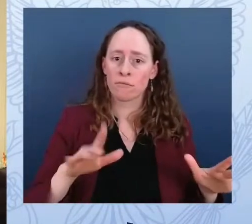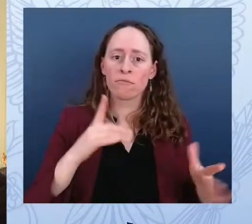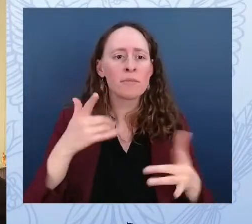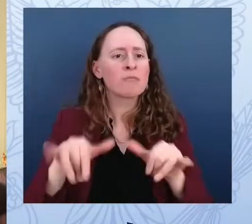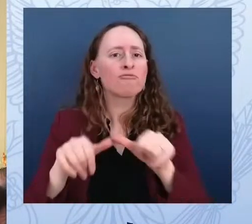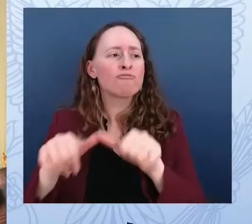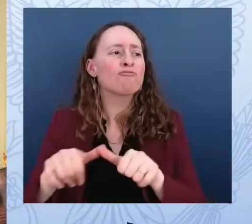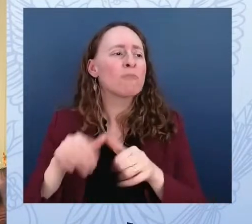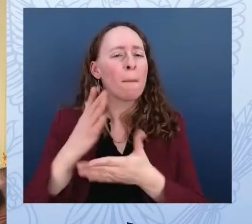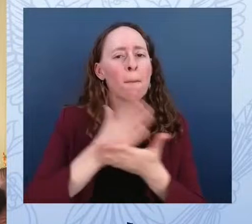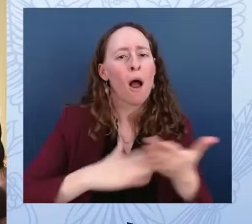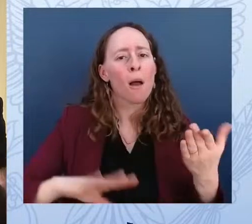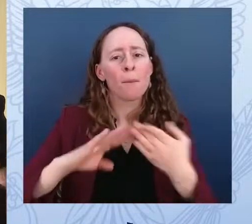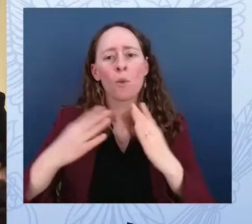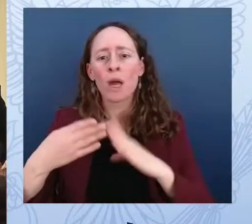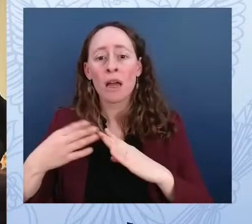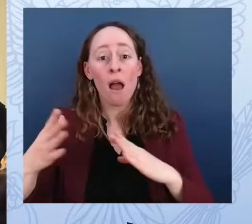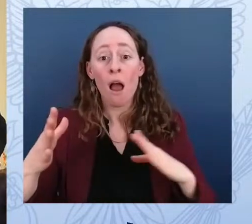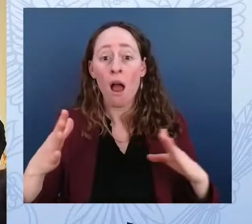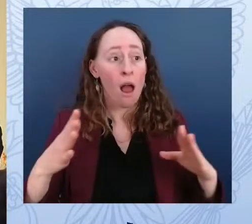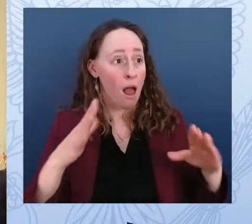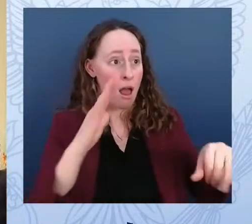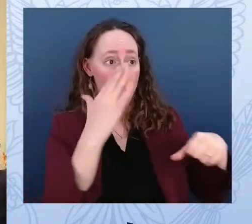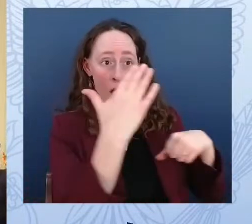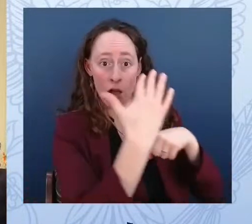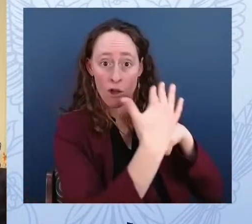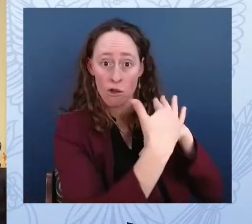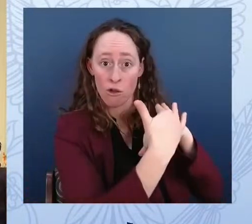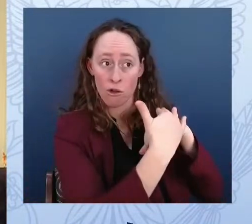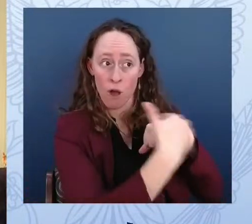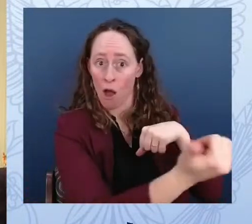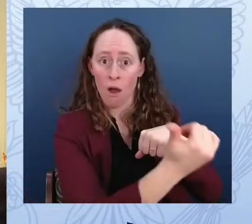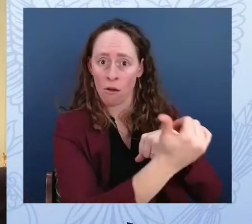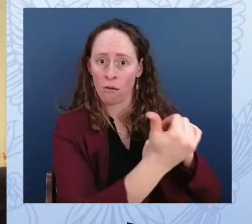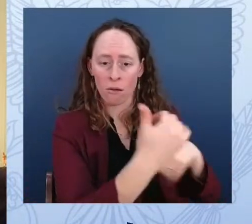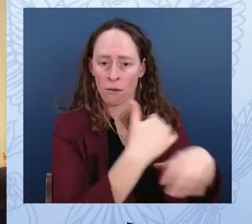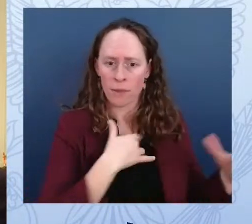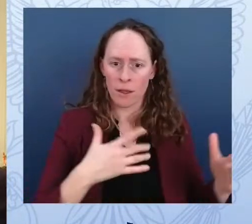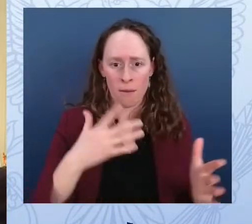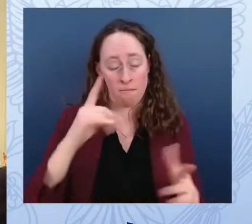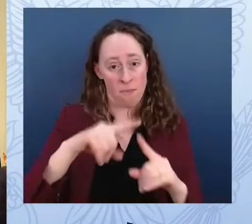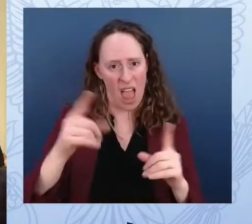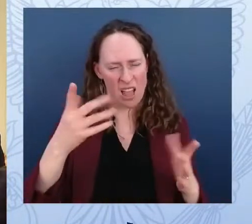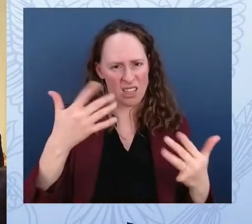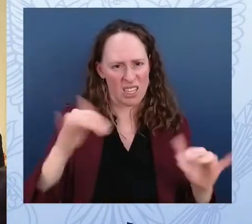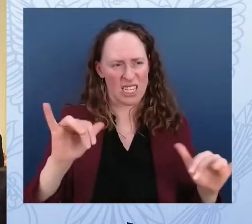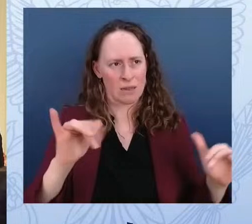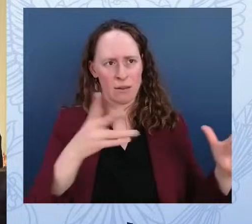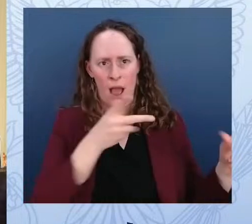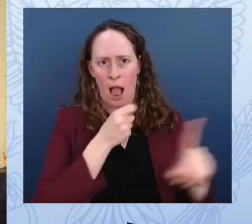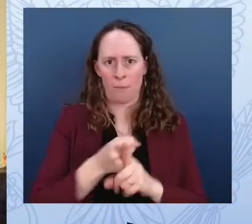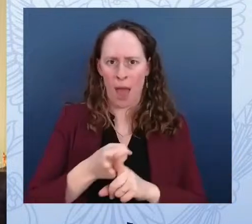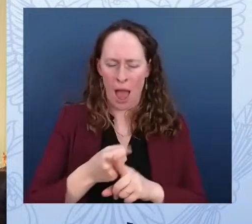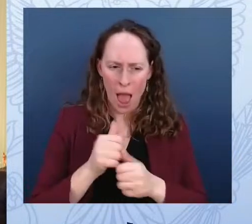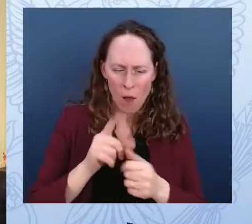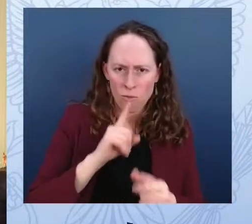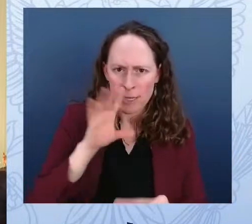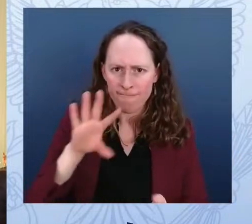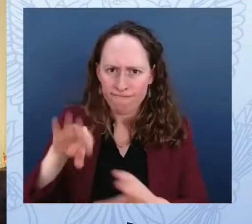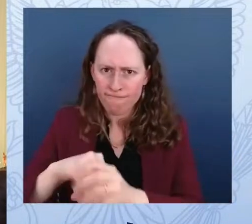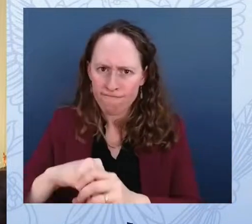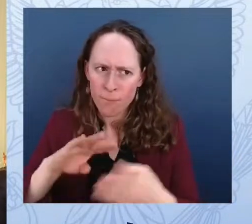become the beating heart of all of your communities. But I know that that life isn't easy. It asks you to